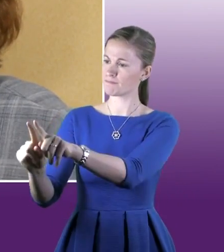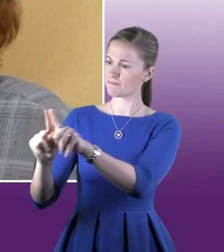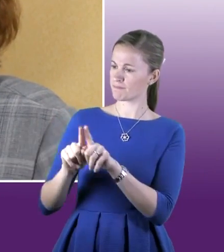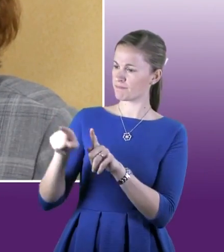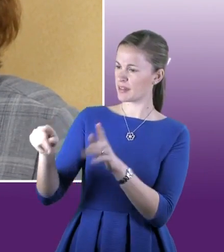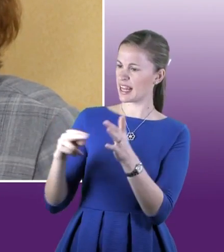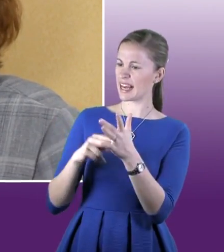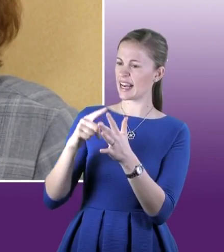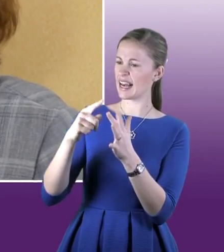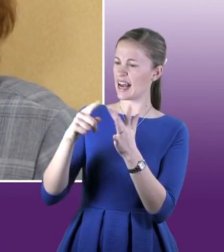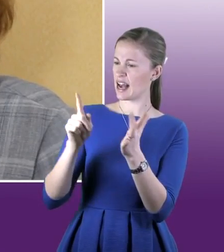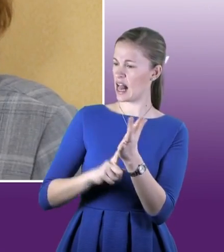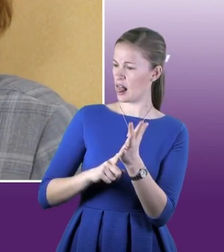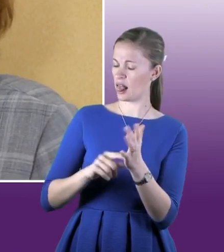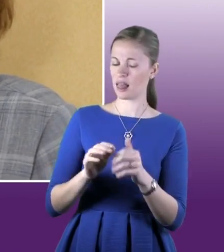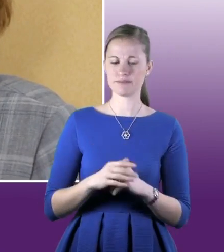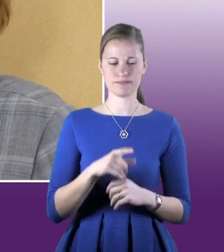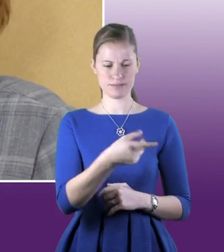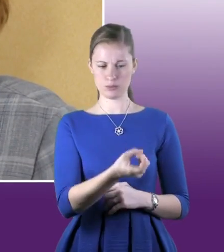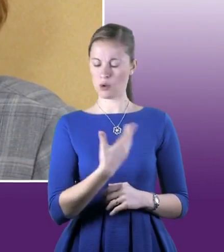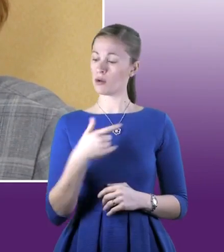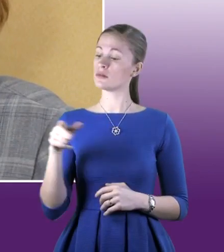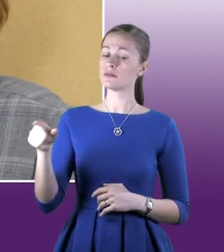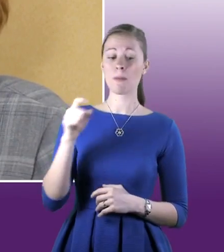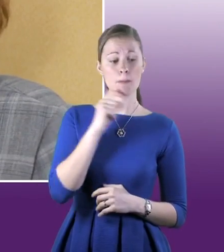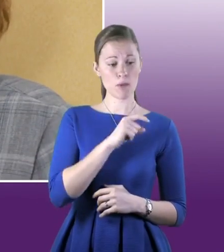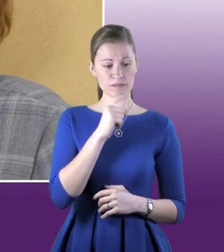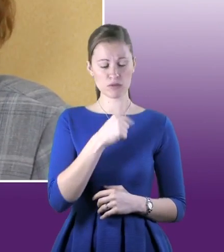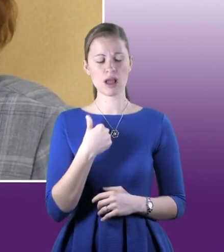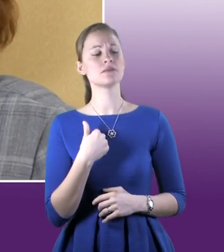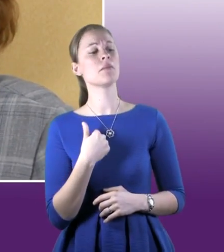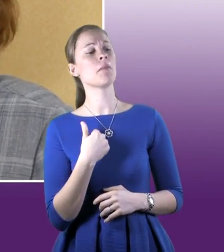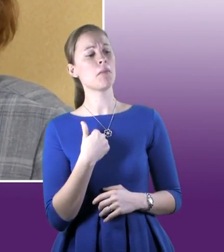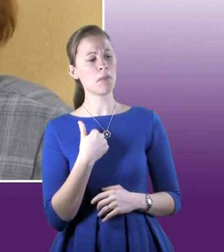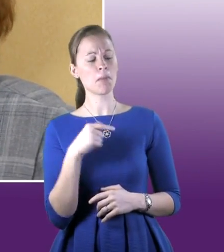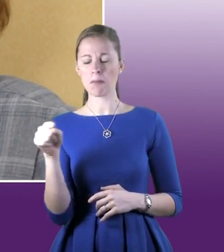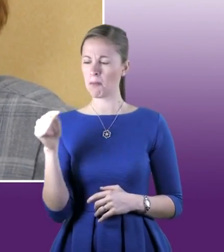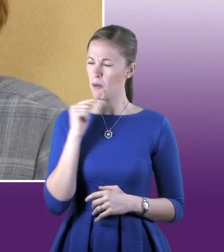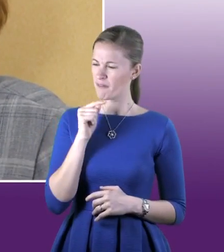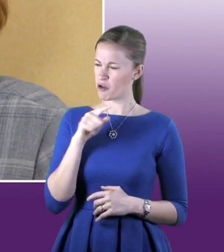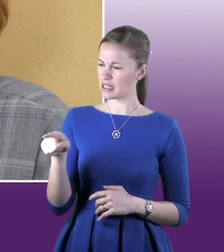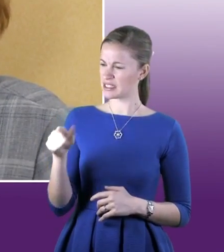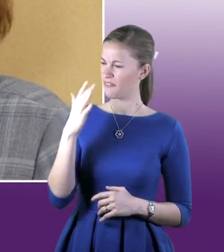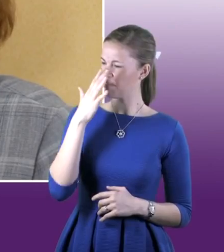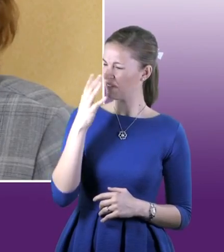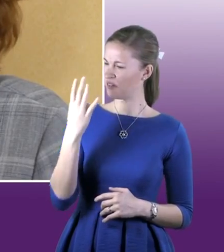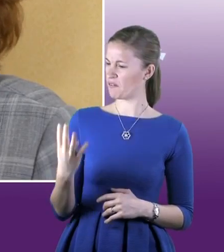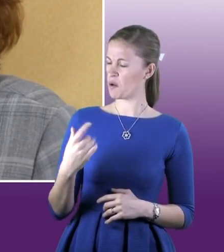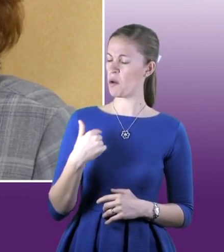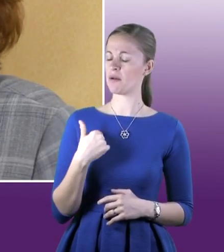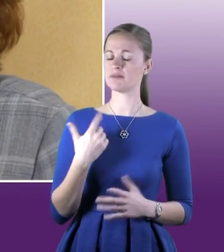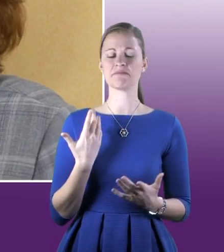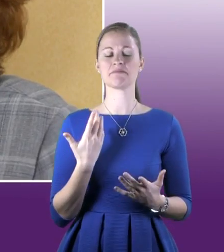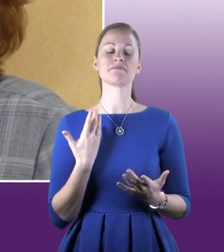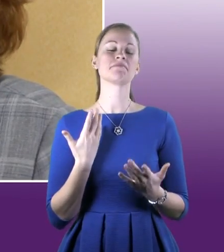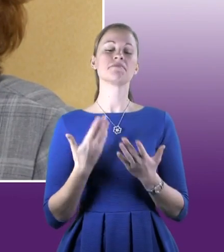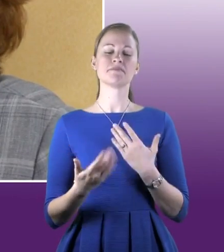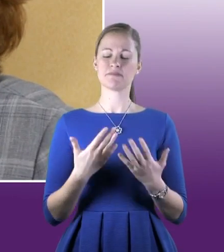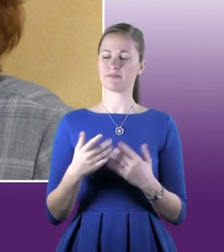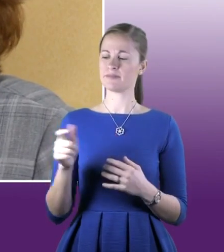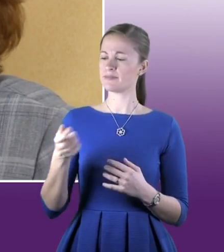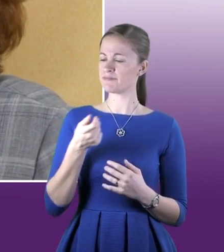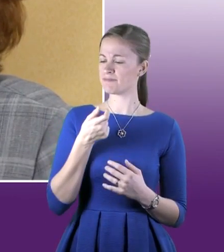Neil. She said he was her boyfriend. Her boyfriend? He's 54. Anyway, he